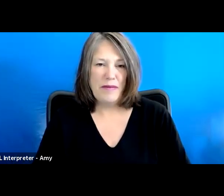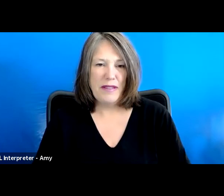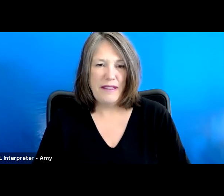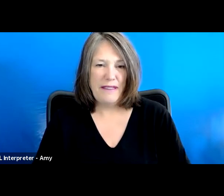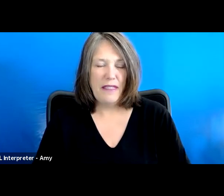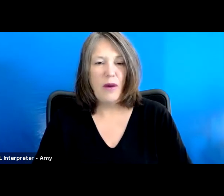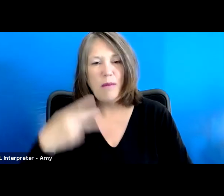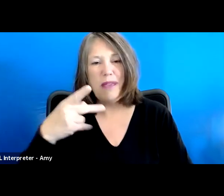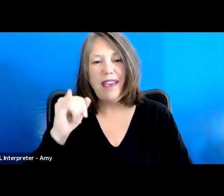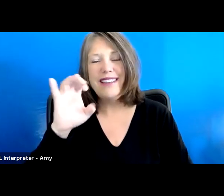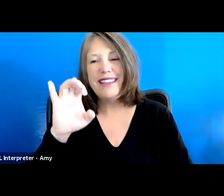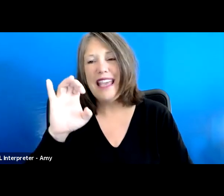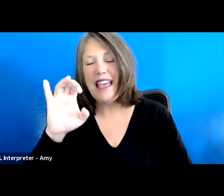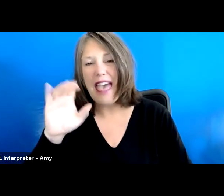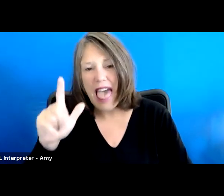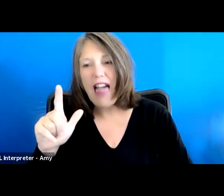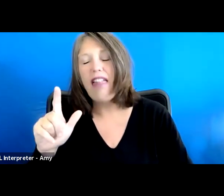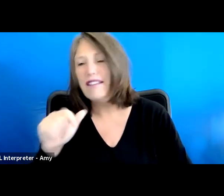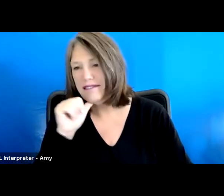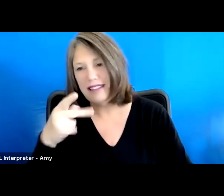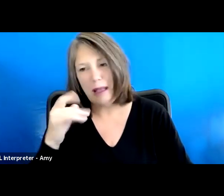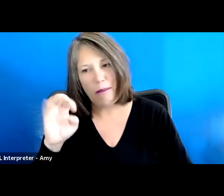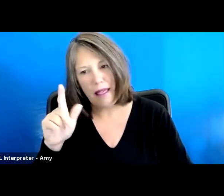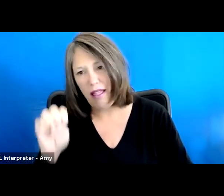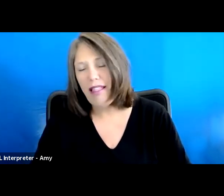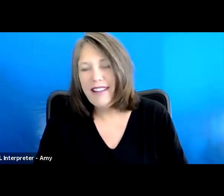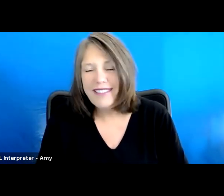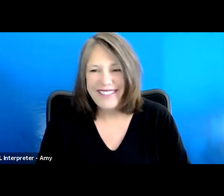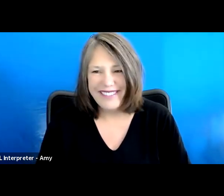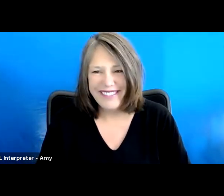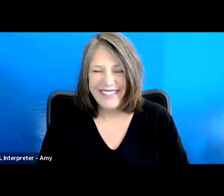Oh, wait, do I know what I'm doing? Maybe.